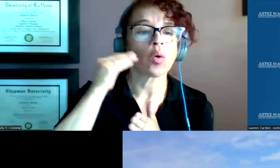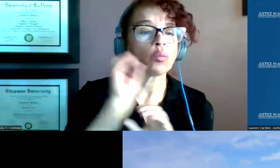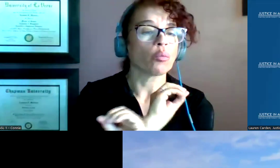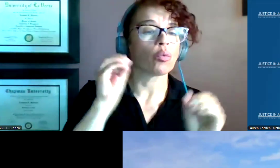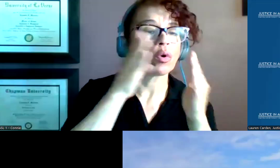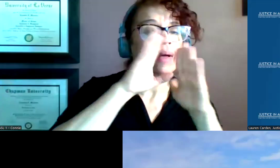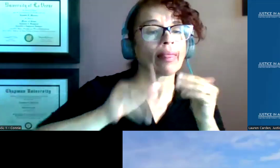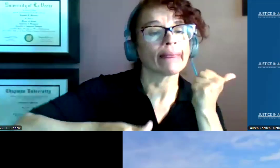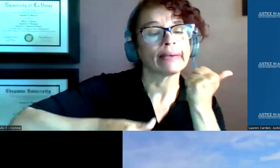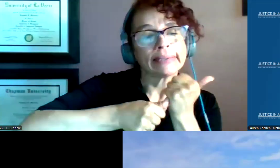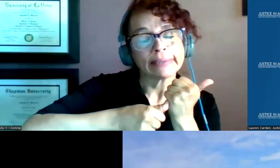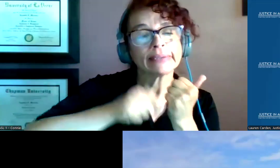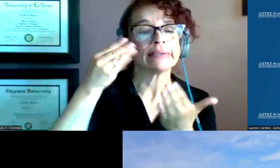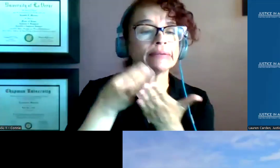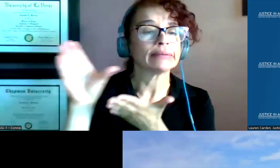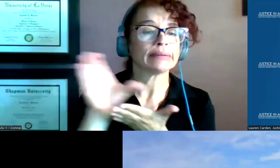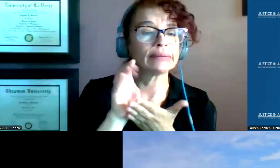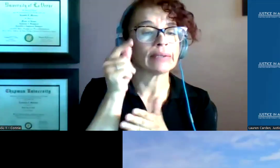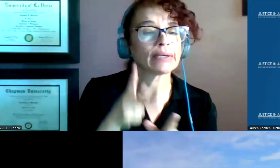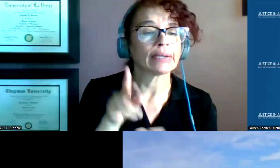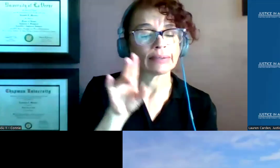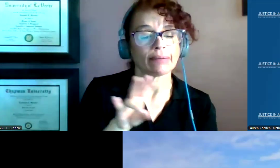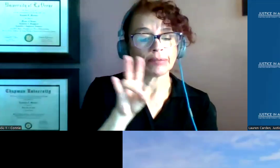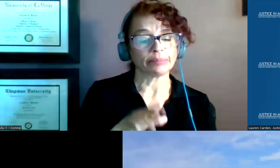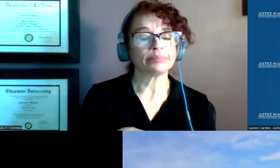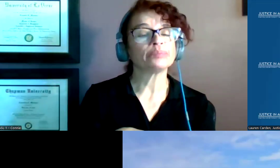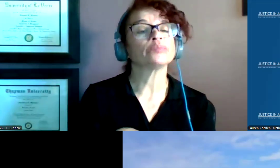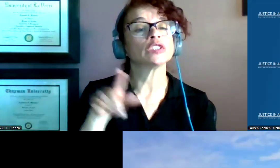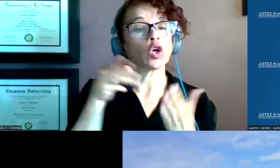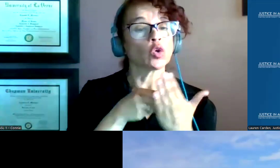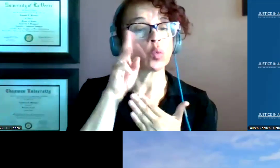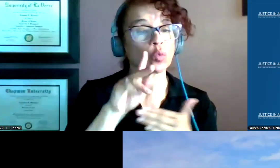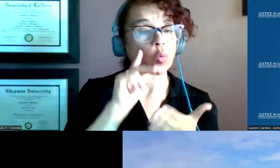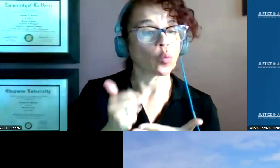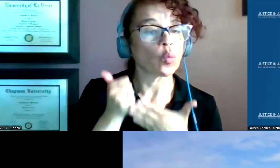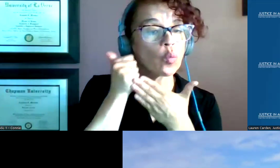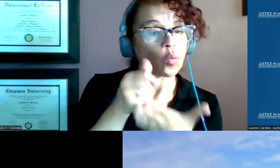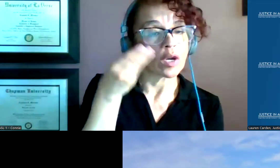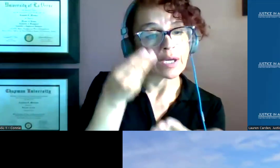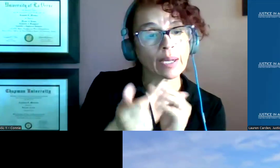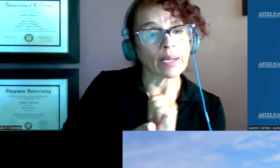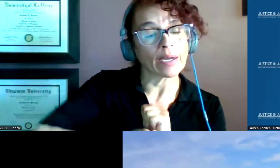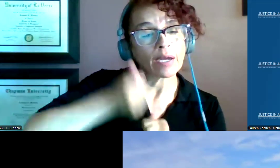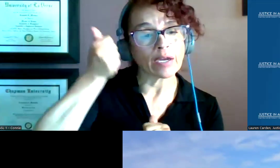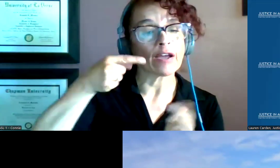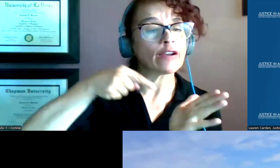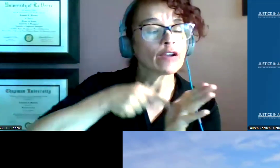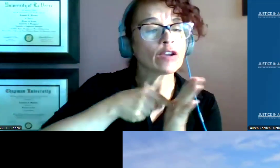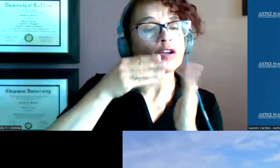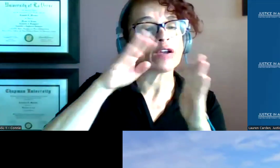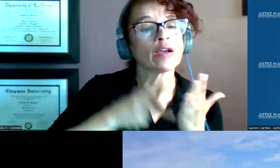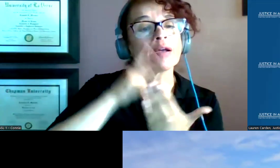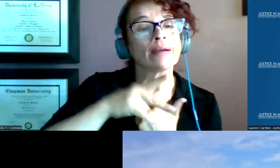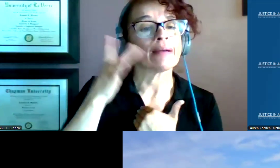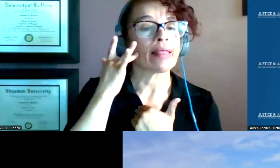Housing Assistance and Prevention Grant, or HAP, Round 7. These programs really help fund a majority of the affordable housing projects in